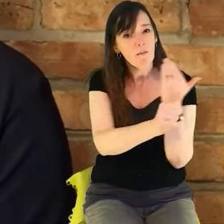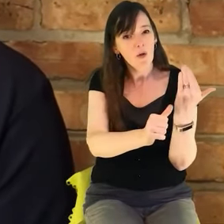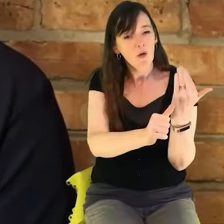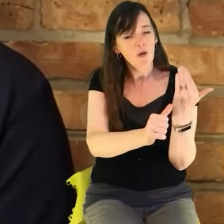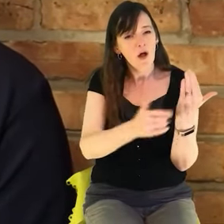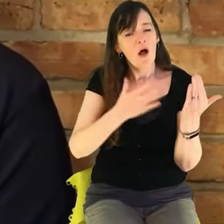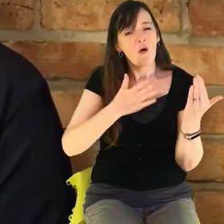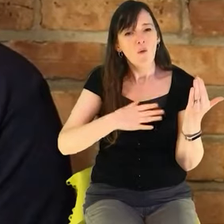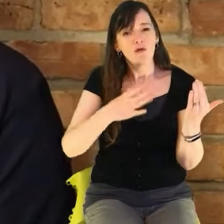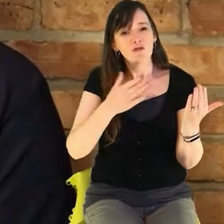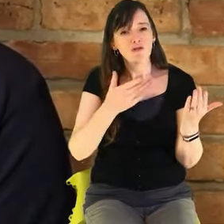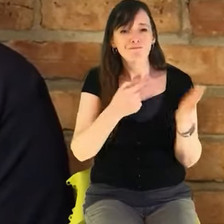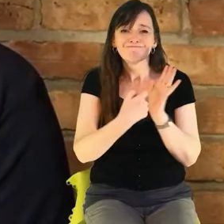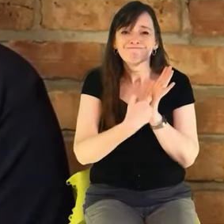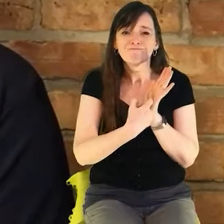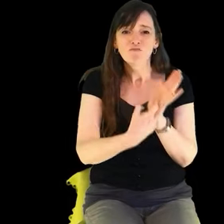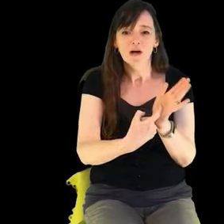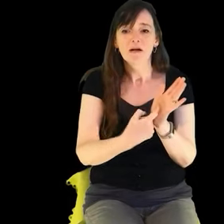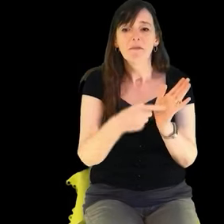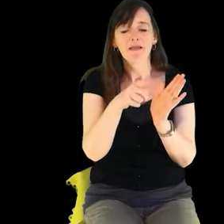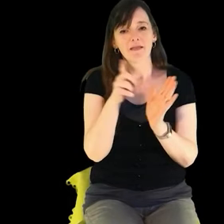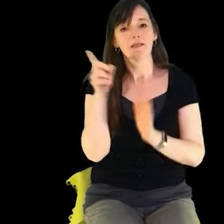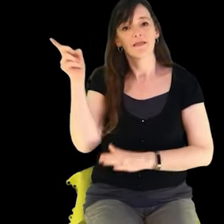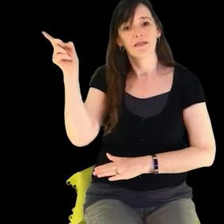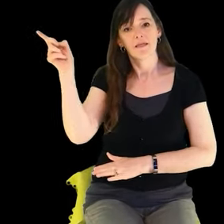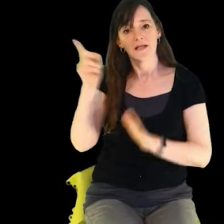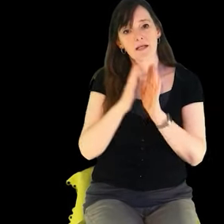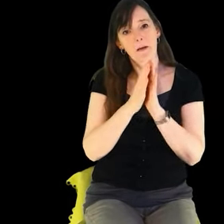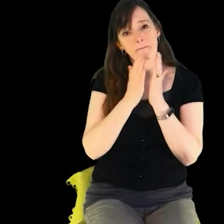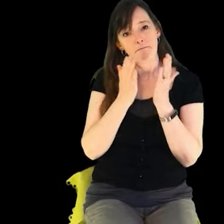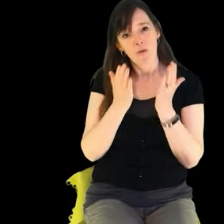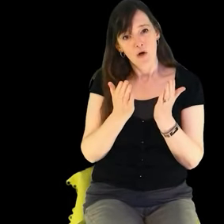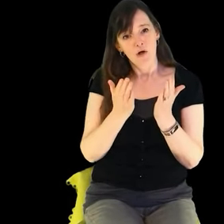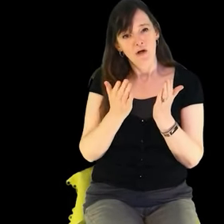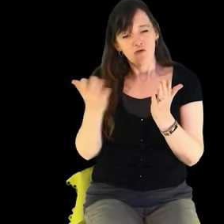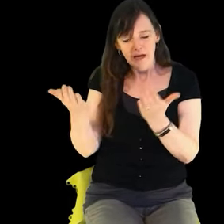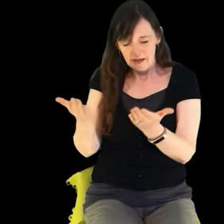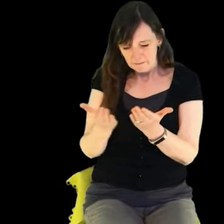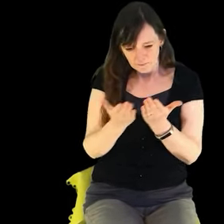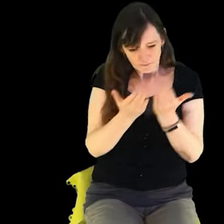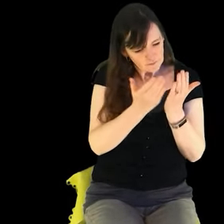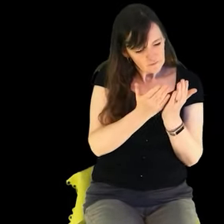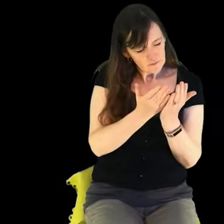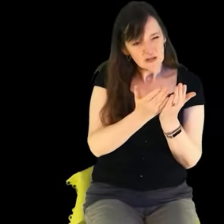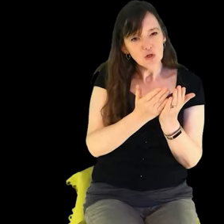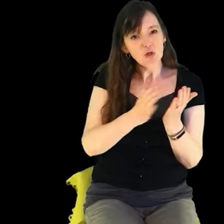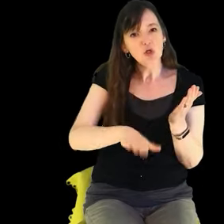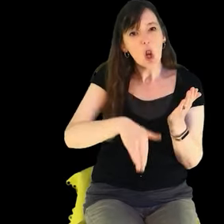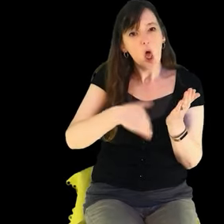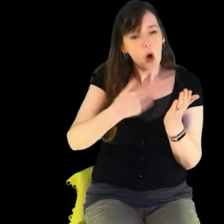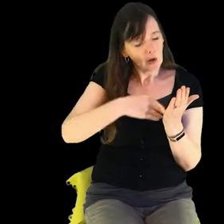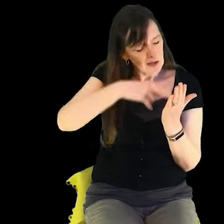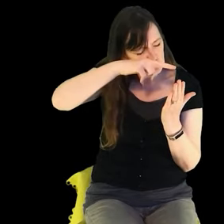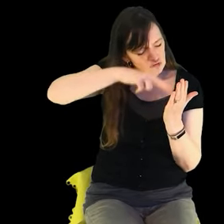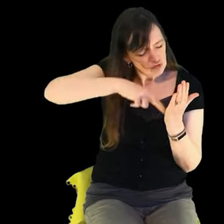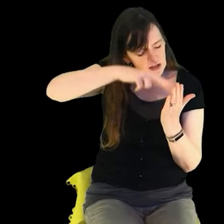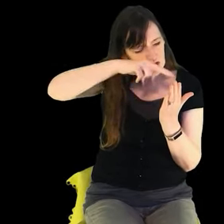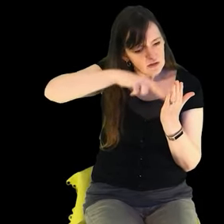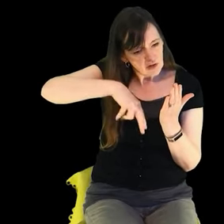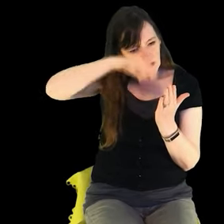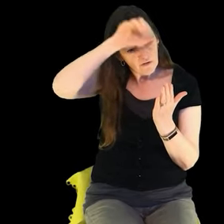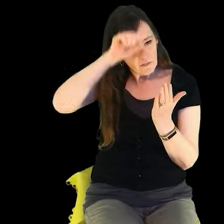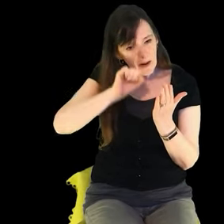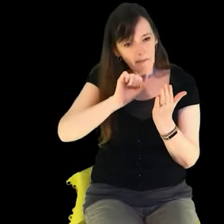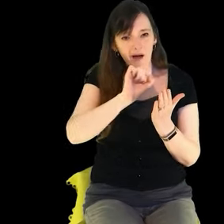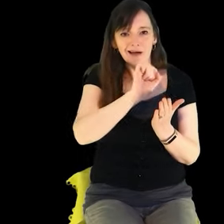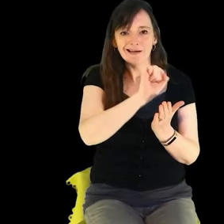really warmly commend this book to you. To get it to read slowly and thoughtfully, bearing in mind what Peter was going through